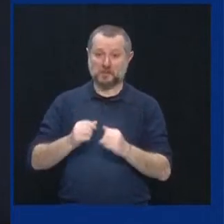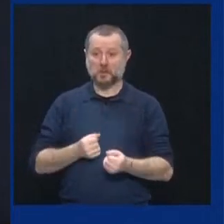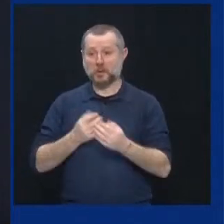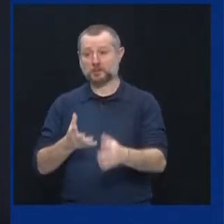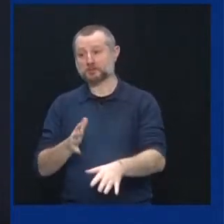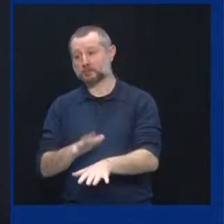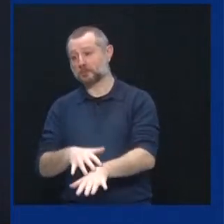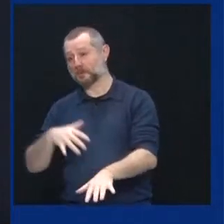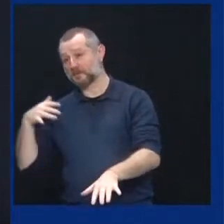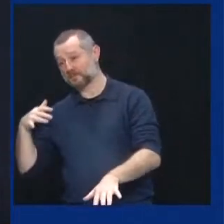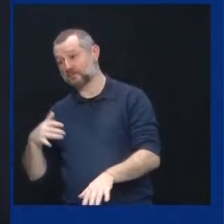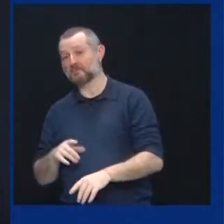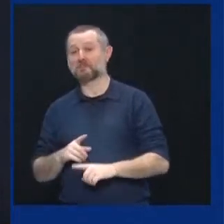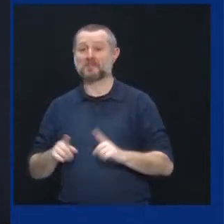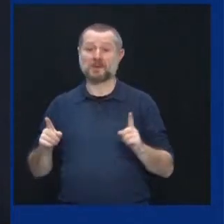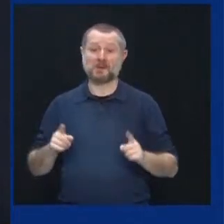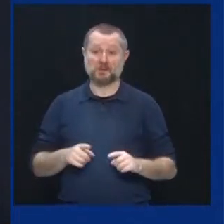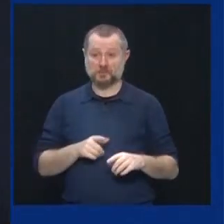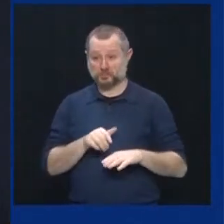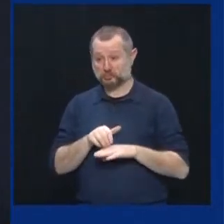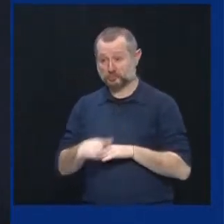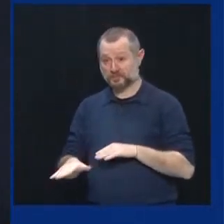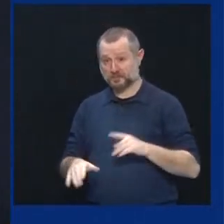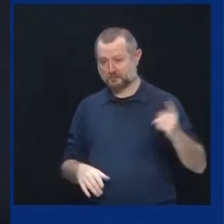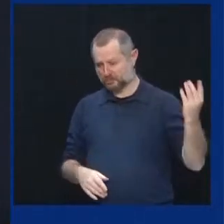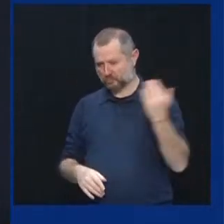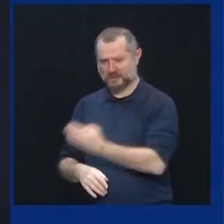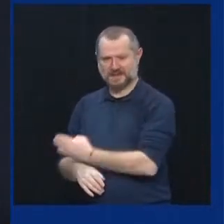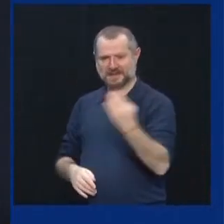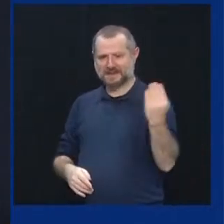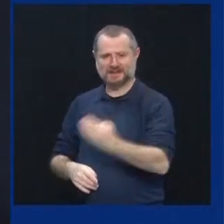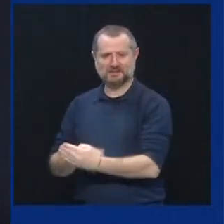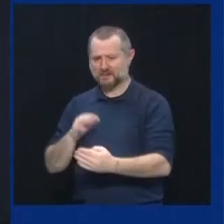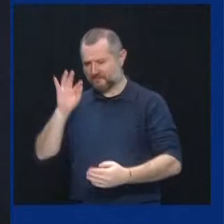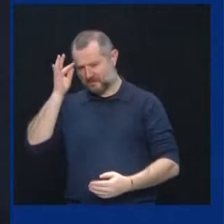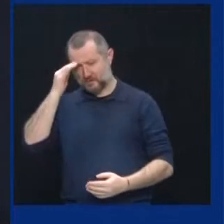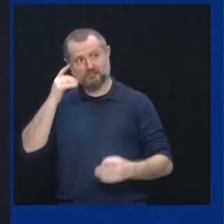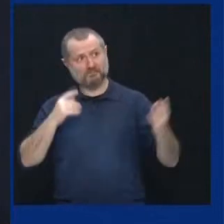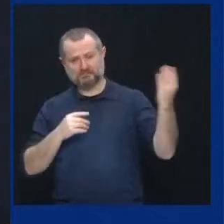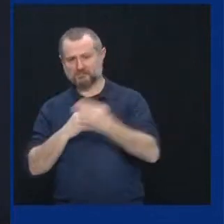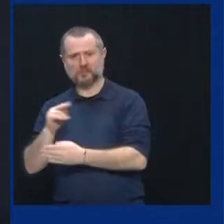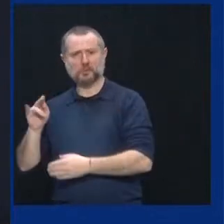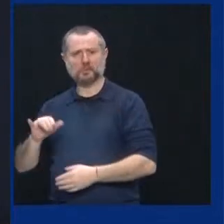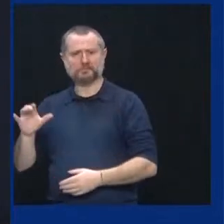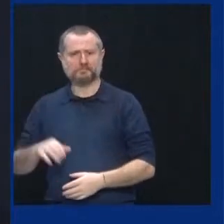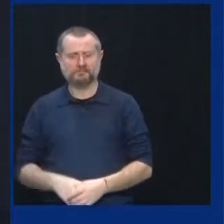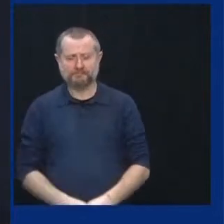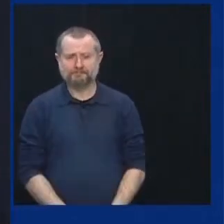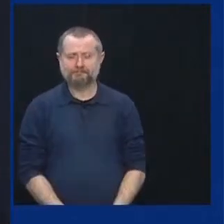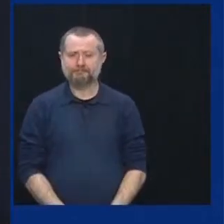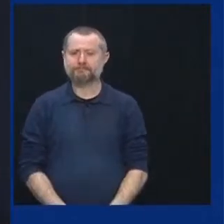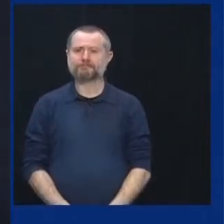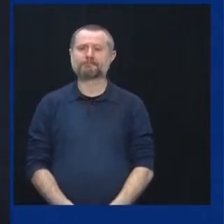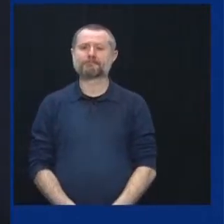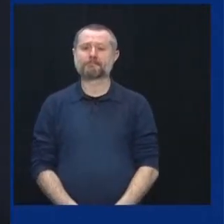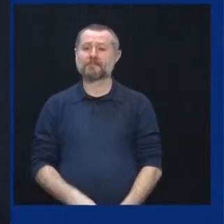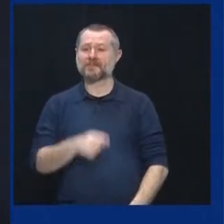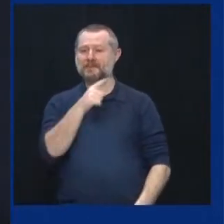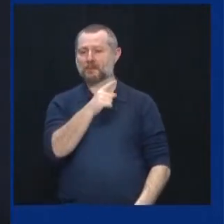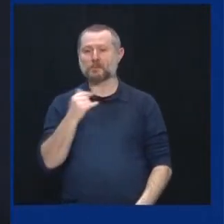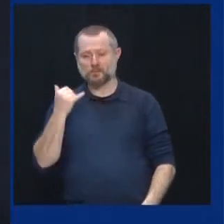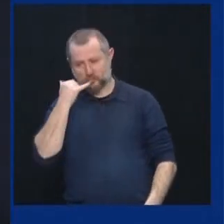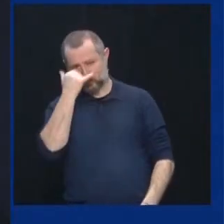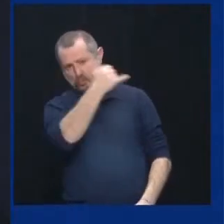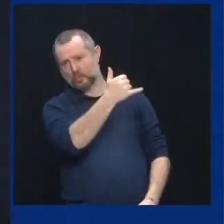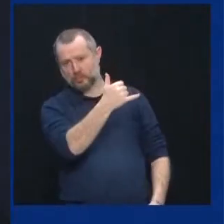his shipments come directly from the federal government. So he should call the federal government